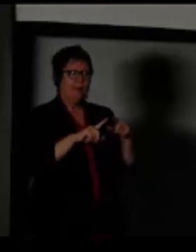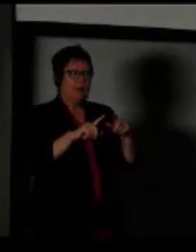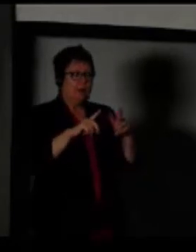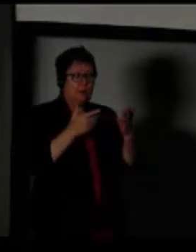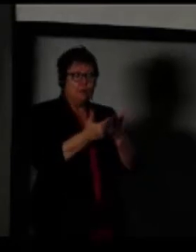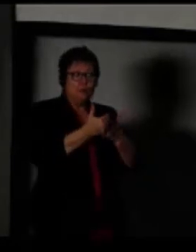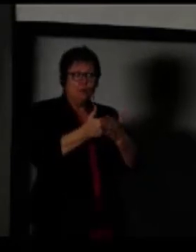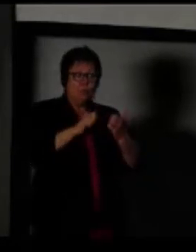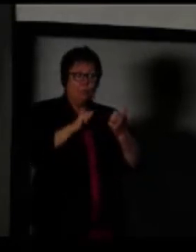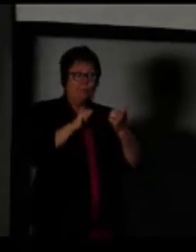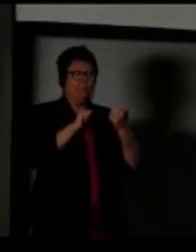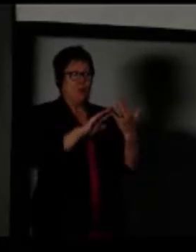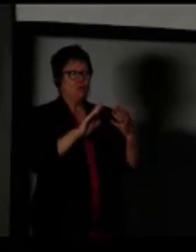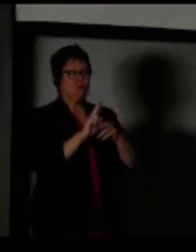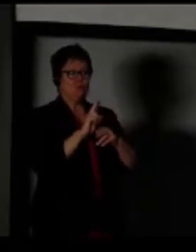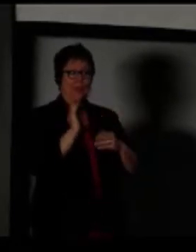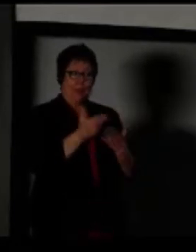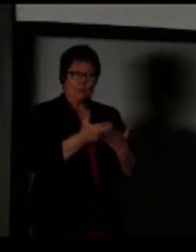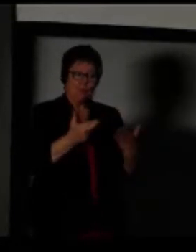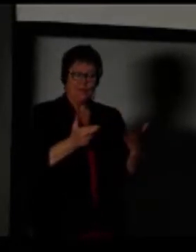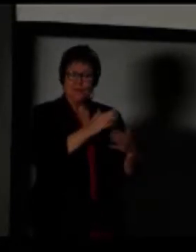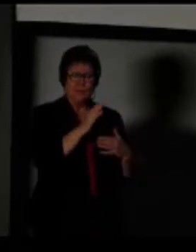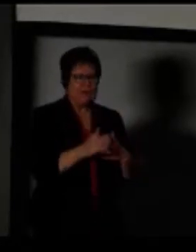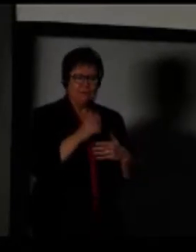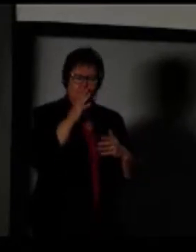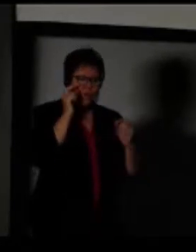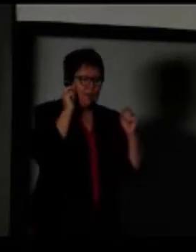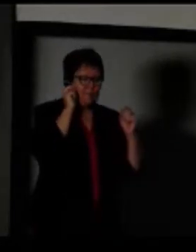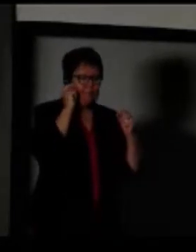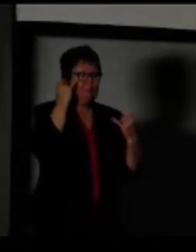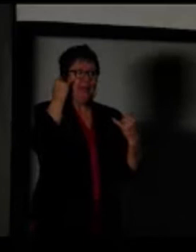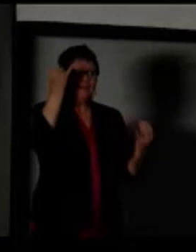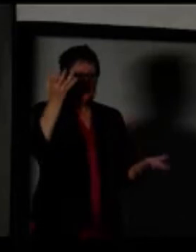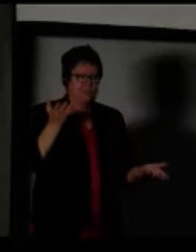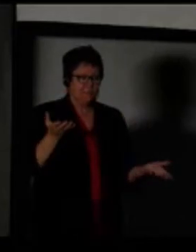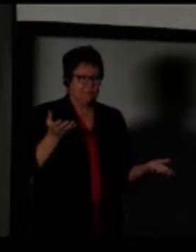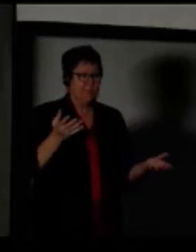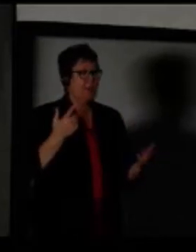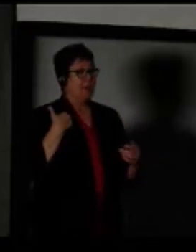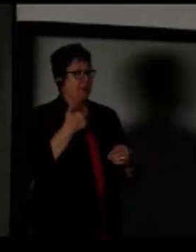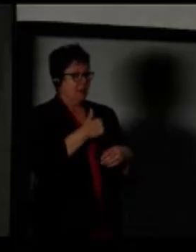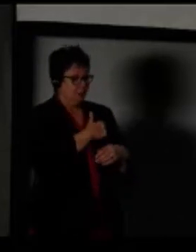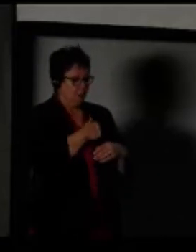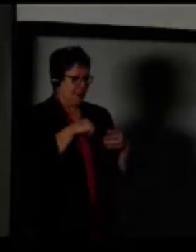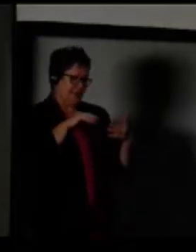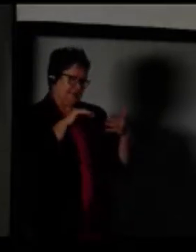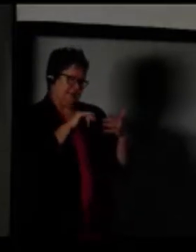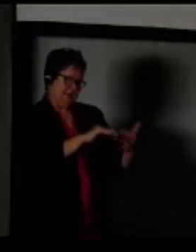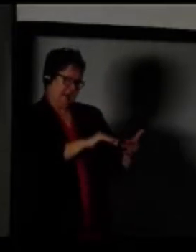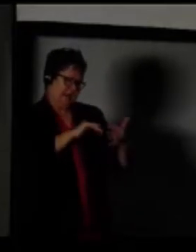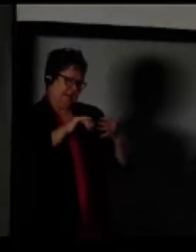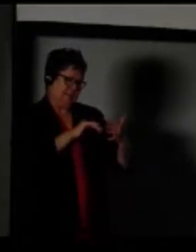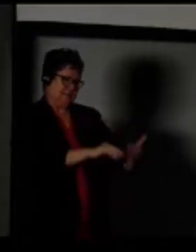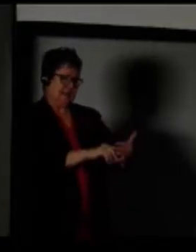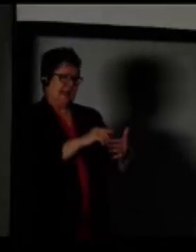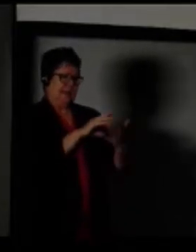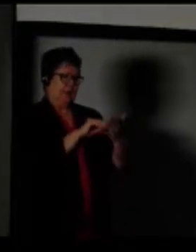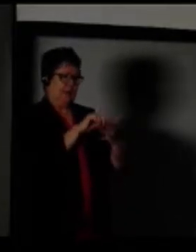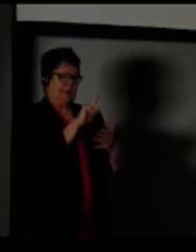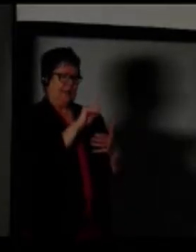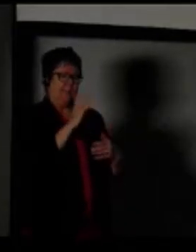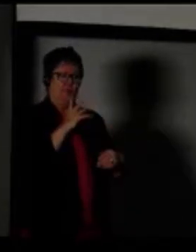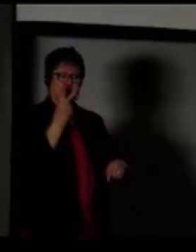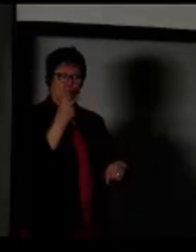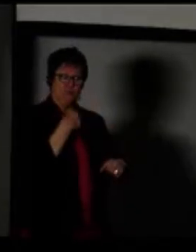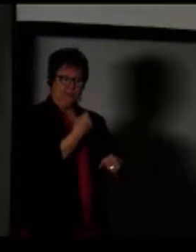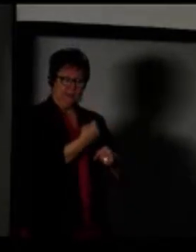that we never would have imagined. We spent 2 years studying how to use Learning Lab and how people are using it, and that study will